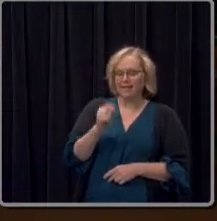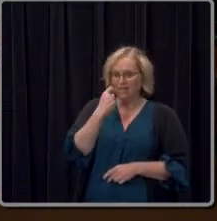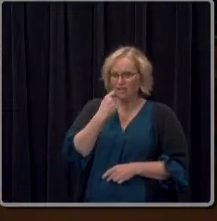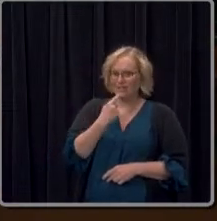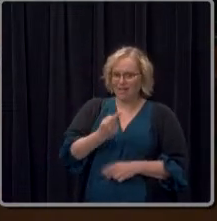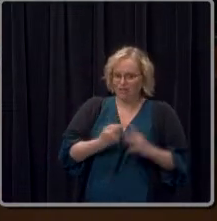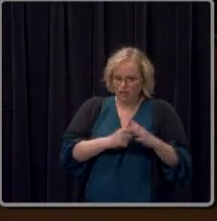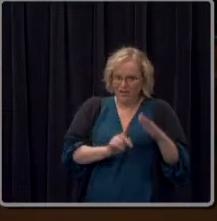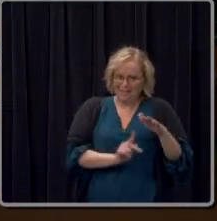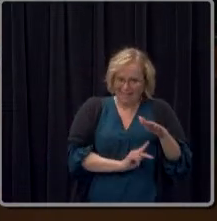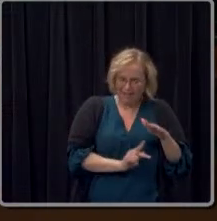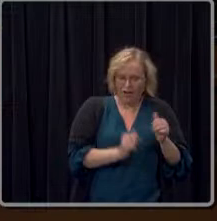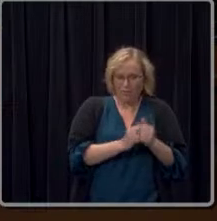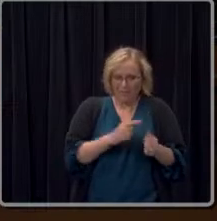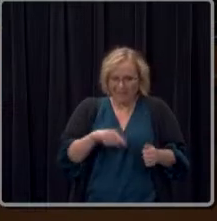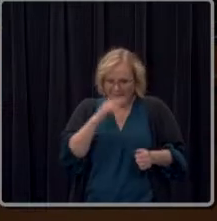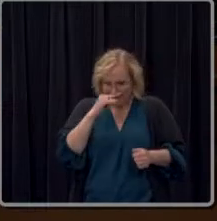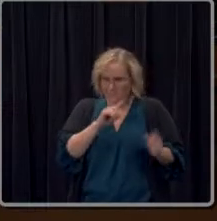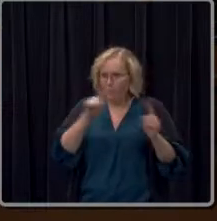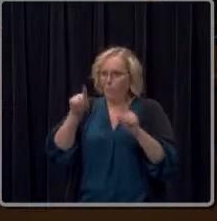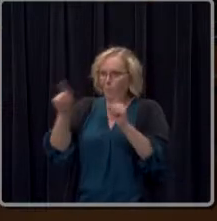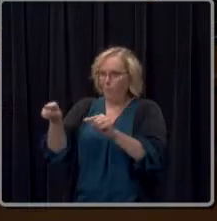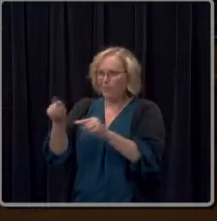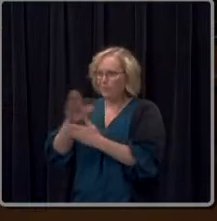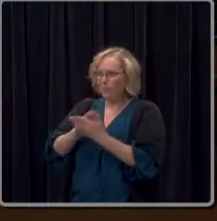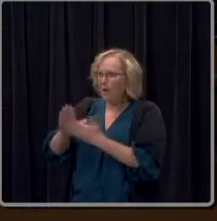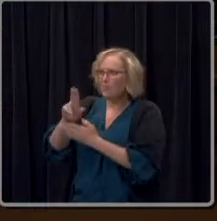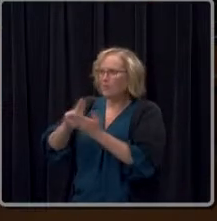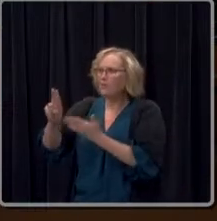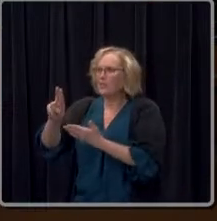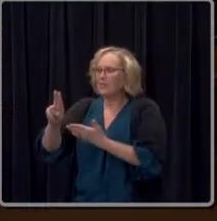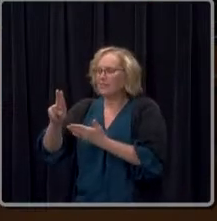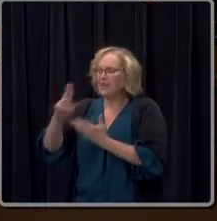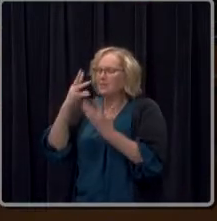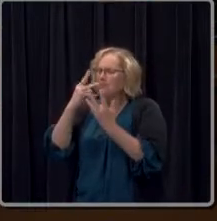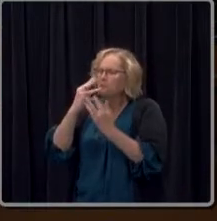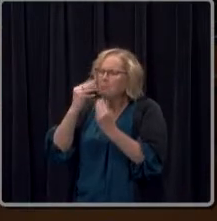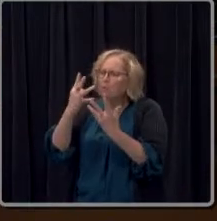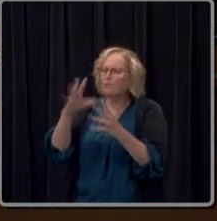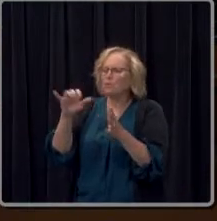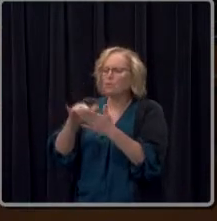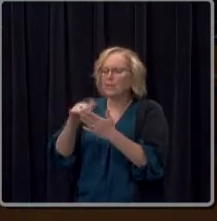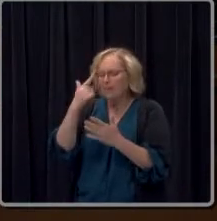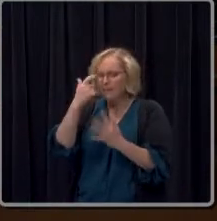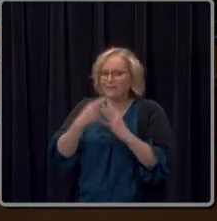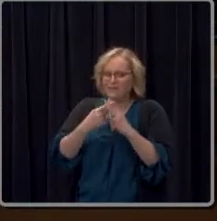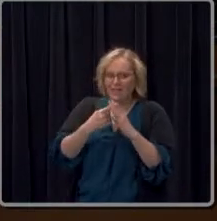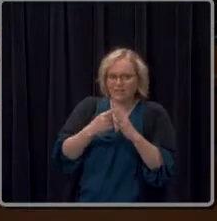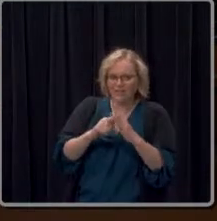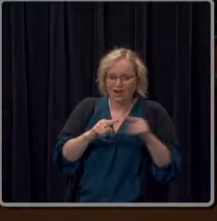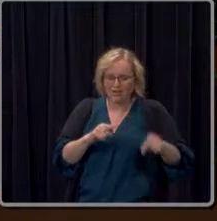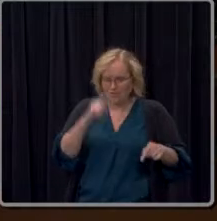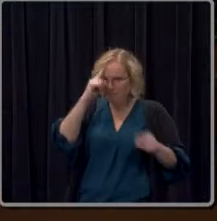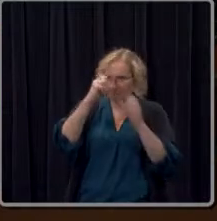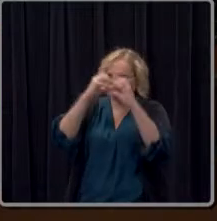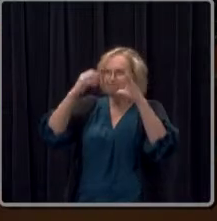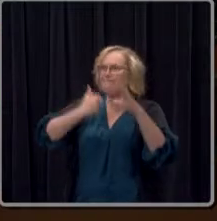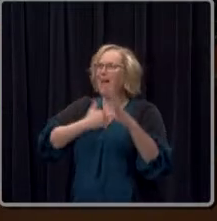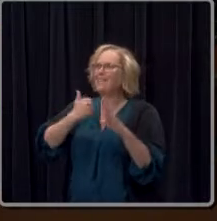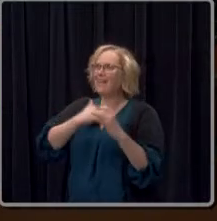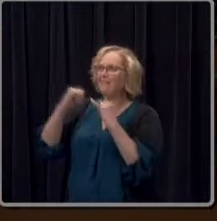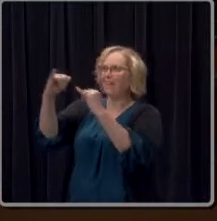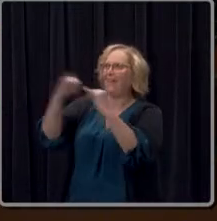with these kids going to colleges and universities. That's a beautiful thing because they start to see themselves that could be